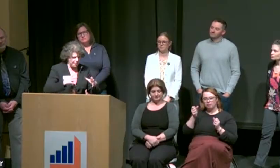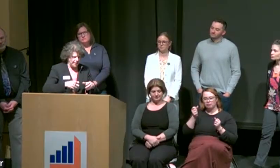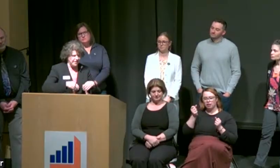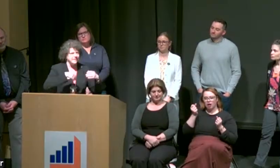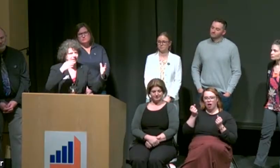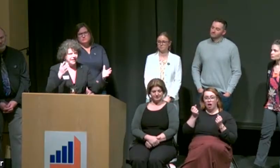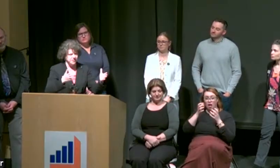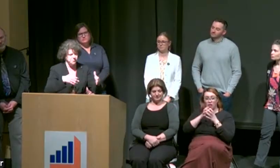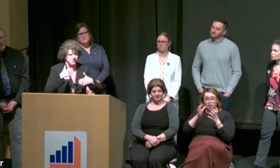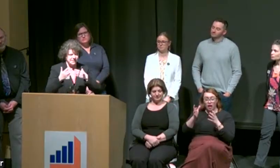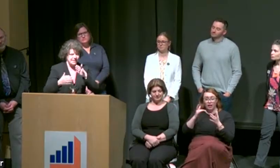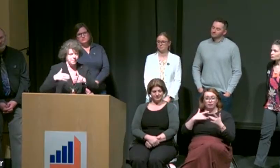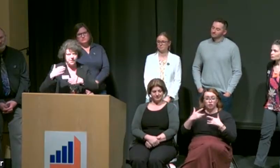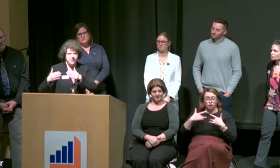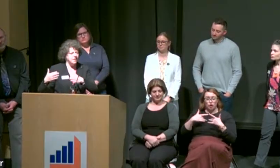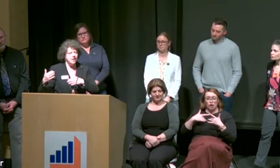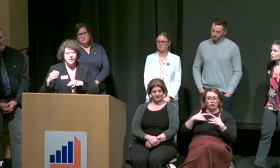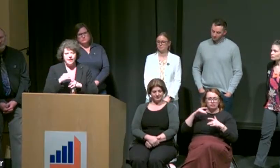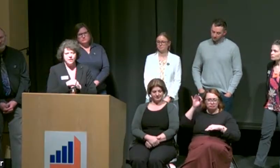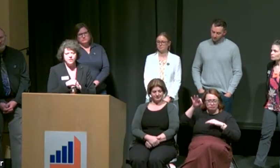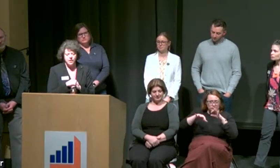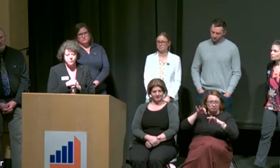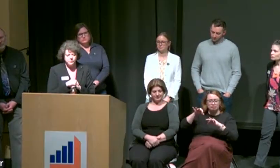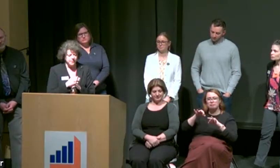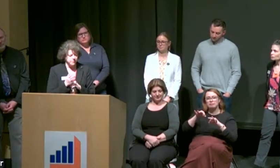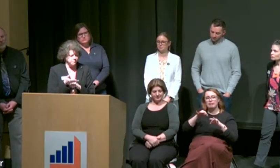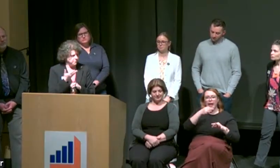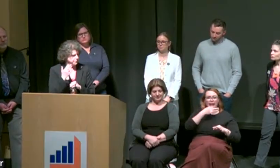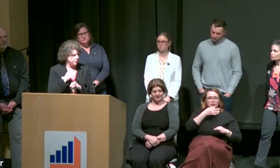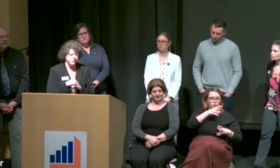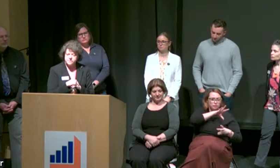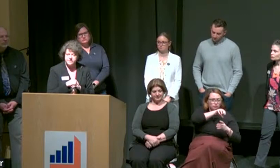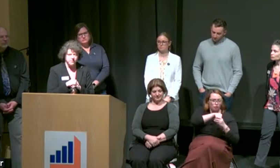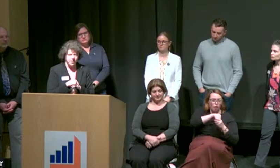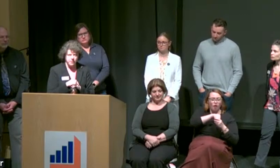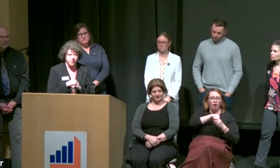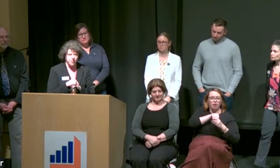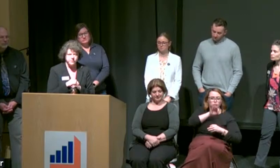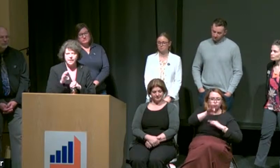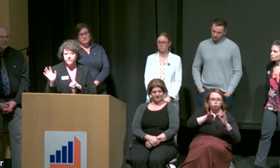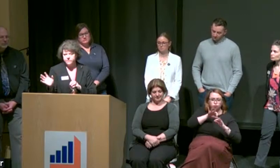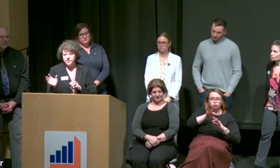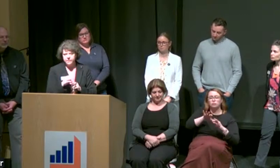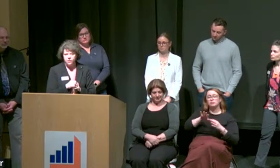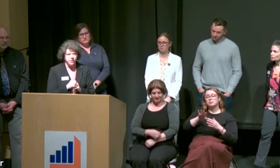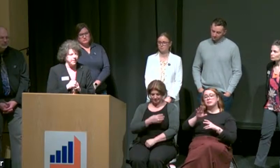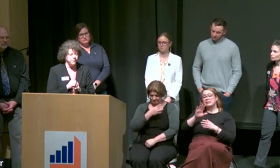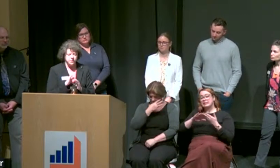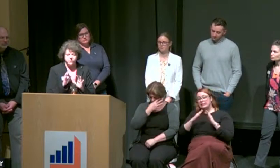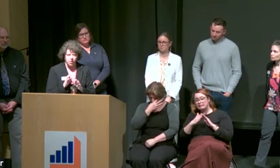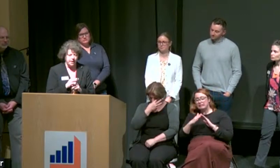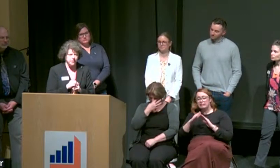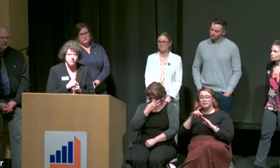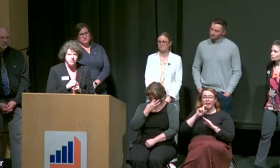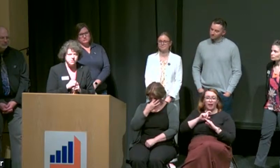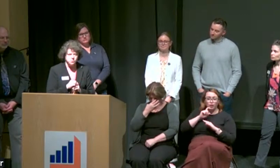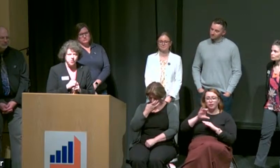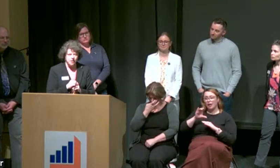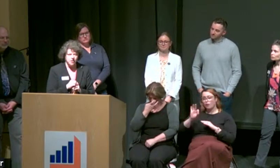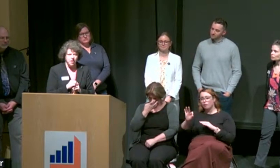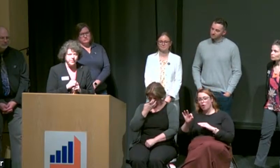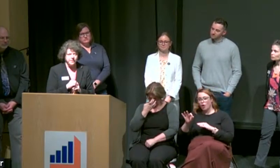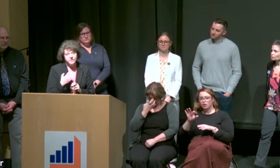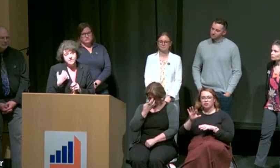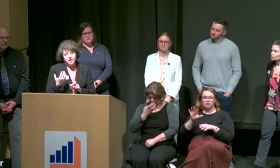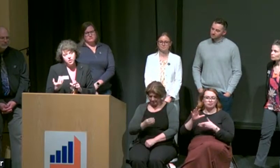concerns at the beginning, and then the expertise came in, and the folks from the city of Cuyahoga Falls and the city of Akron have been great, just